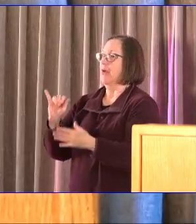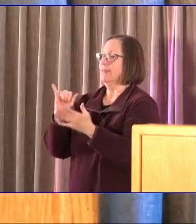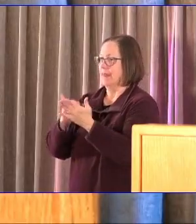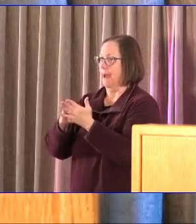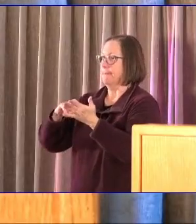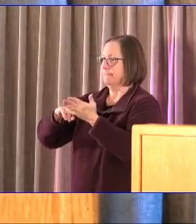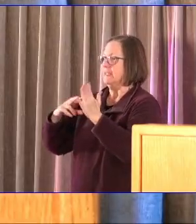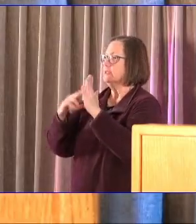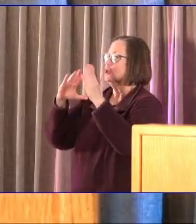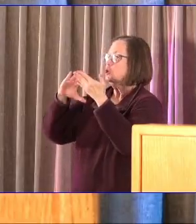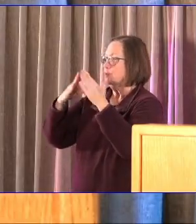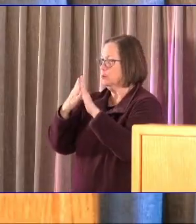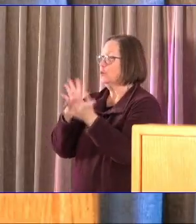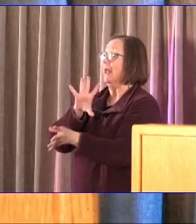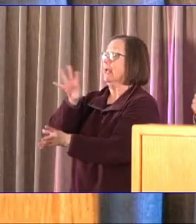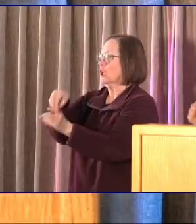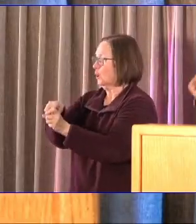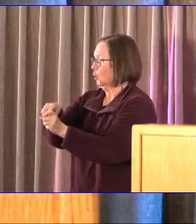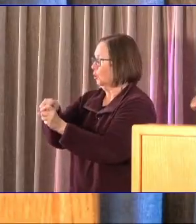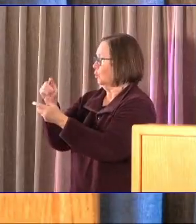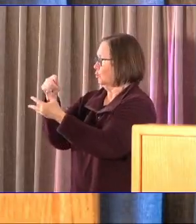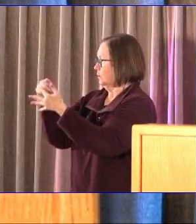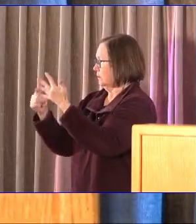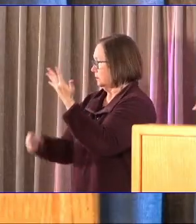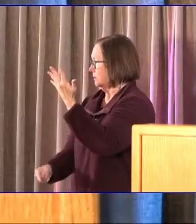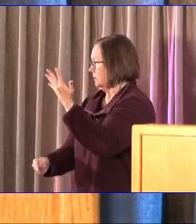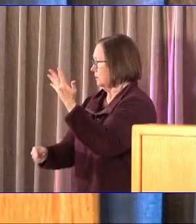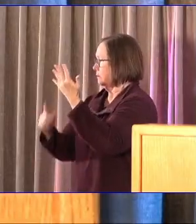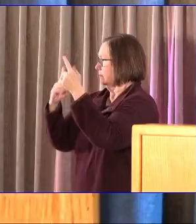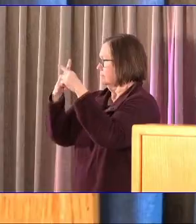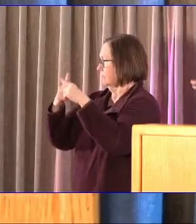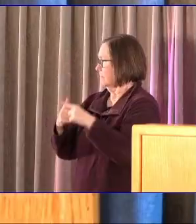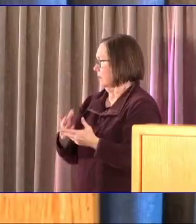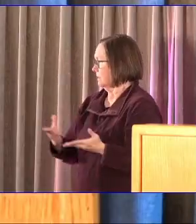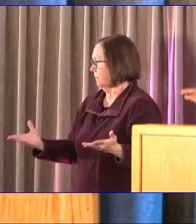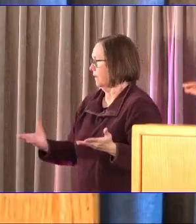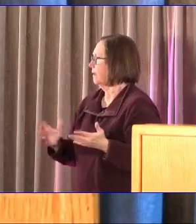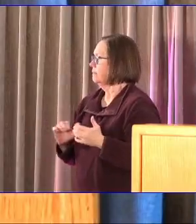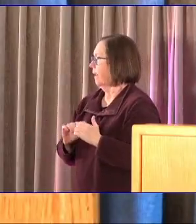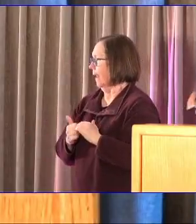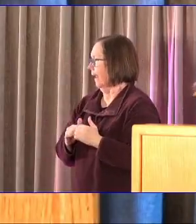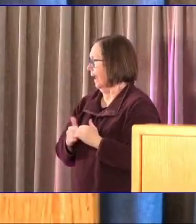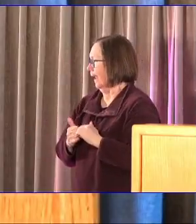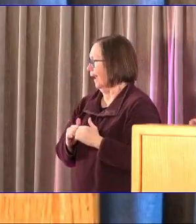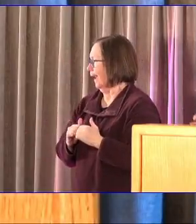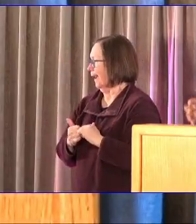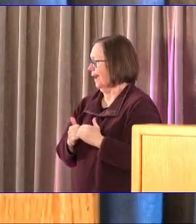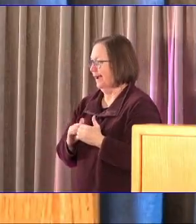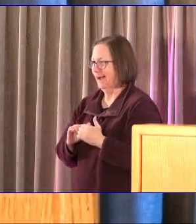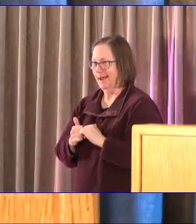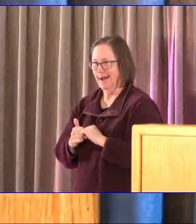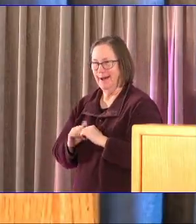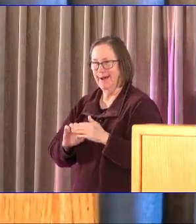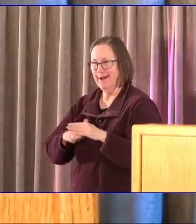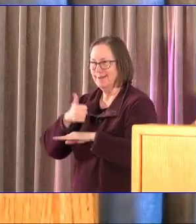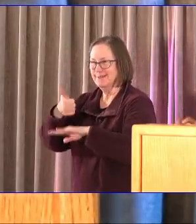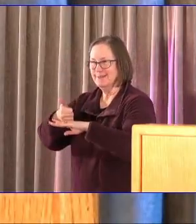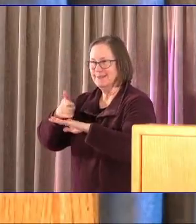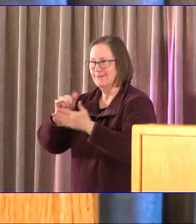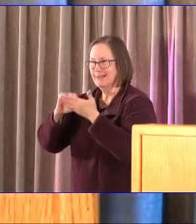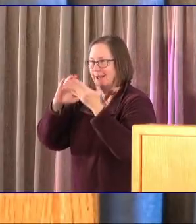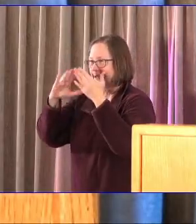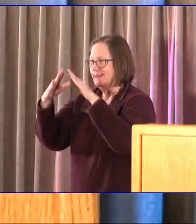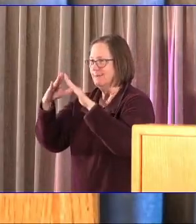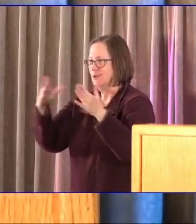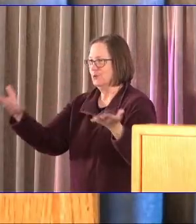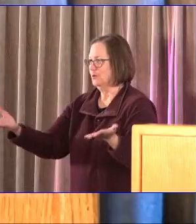things in there. And we have to figure out what it is that we need to do to create that community for ourselves